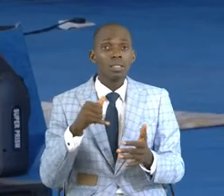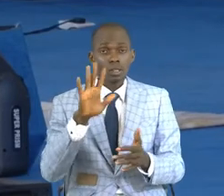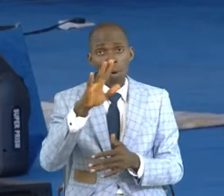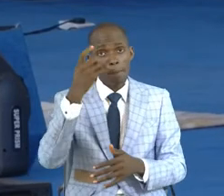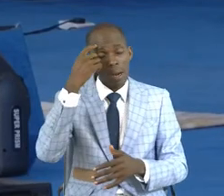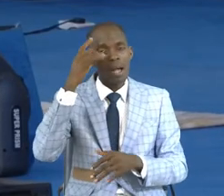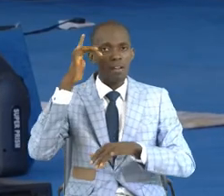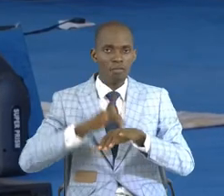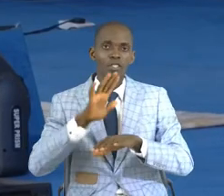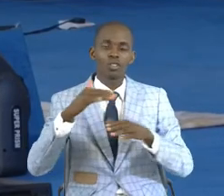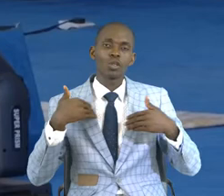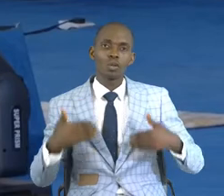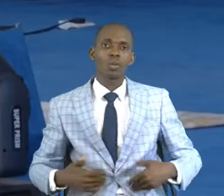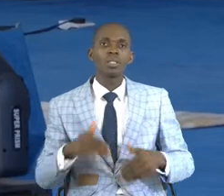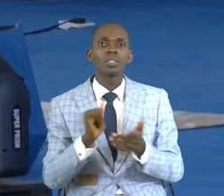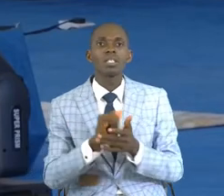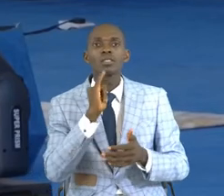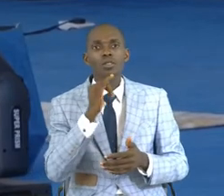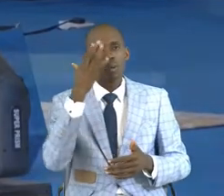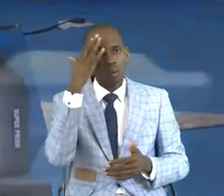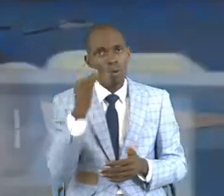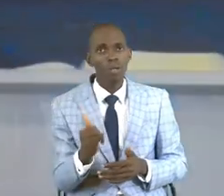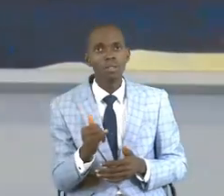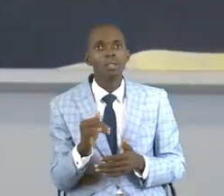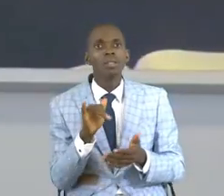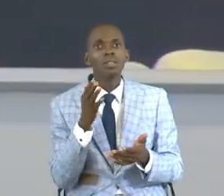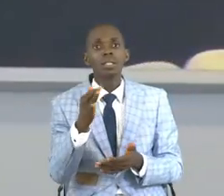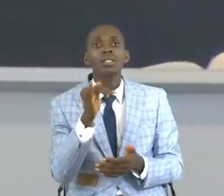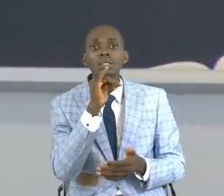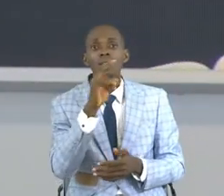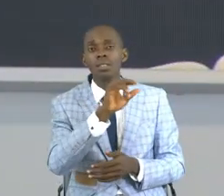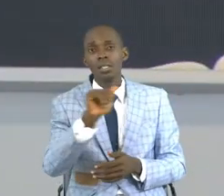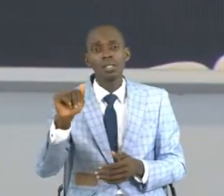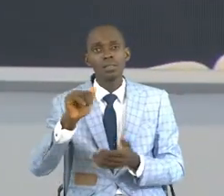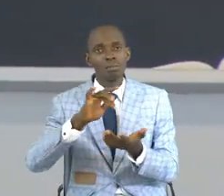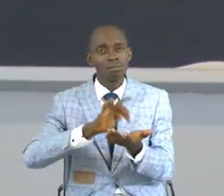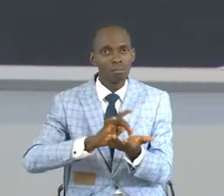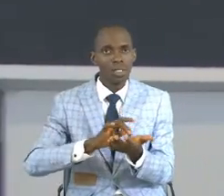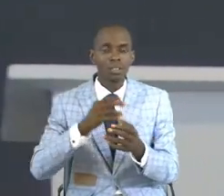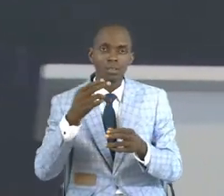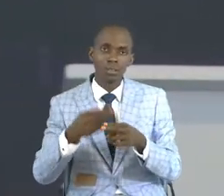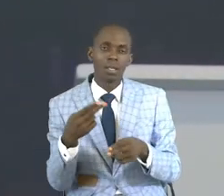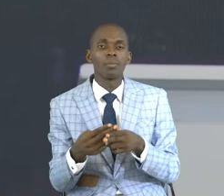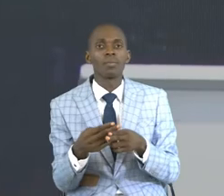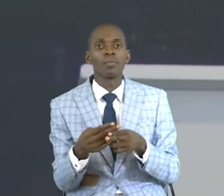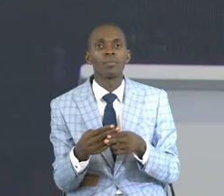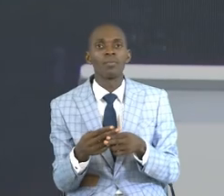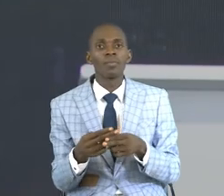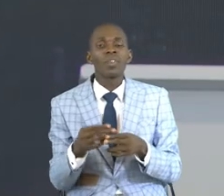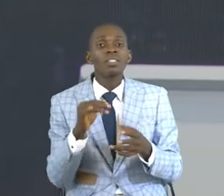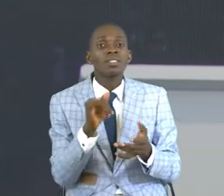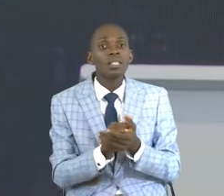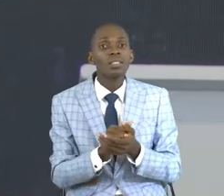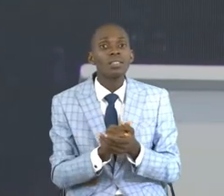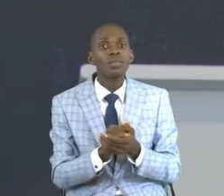That's what they call psychosomatic medicine. That the condition of